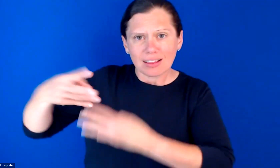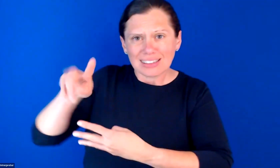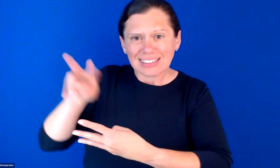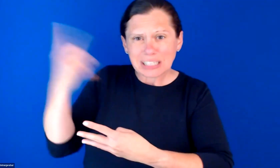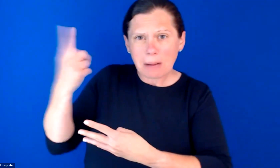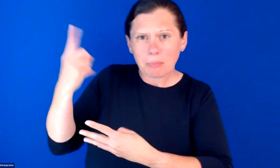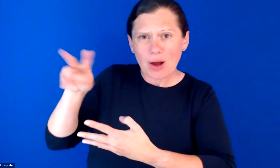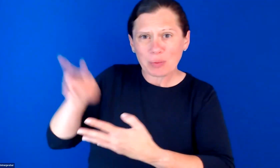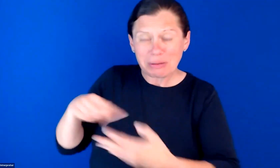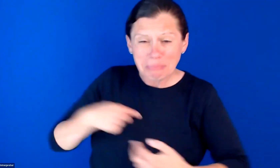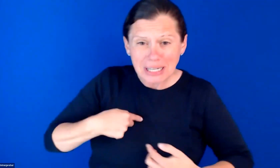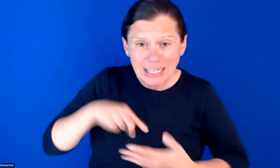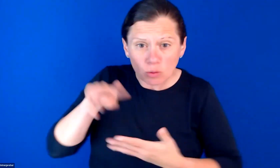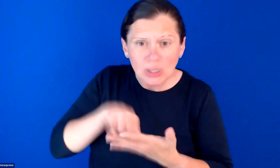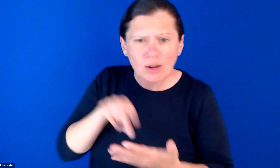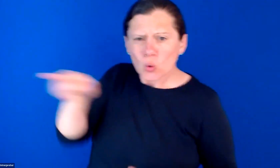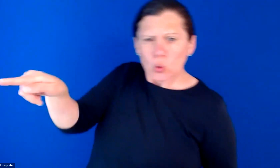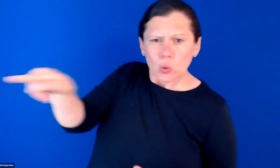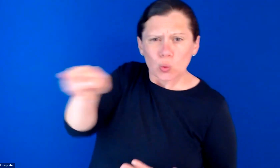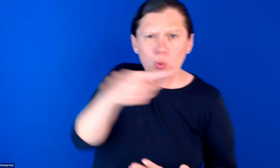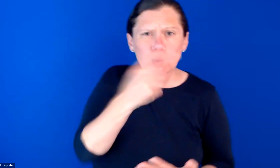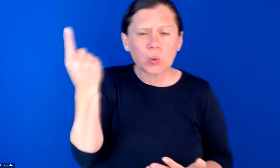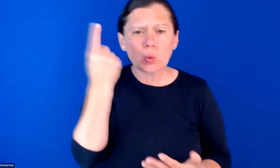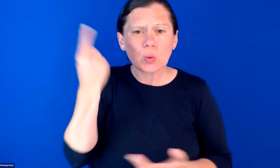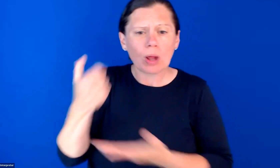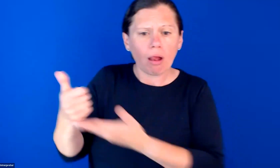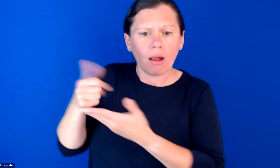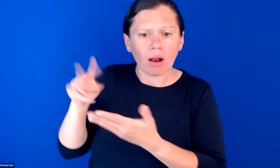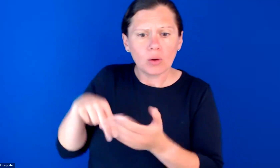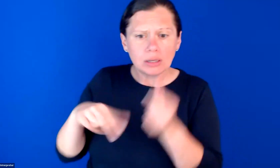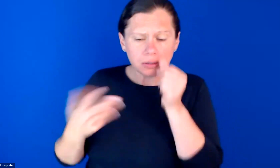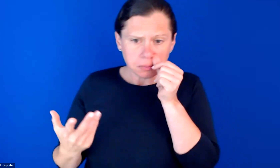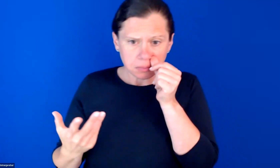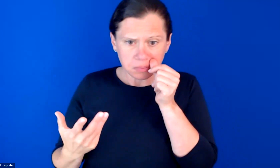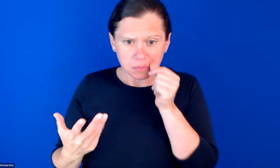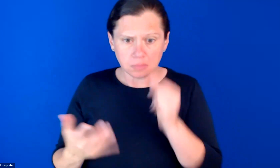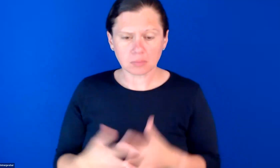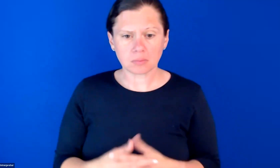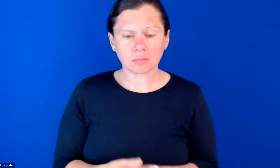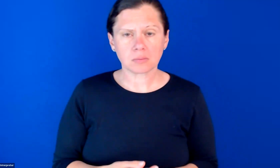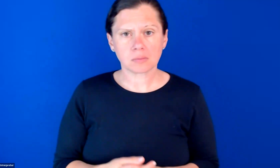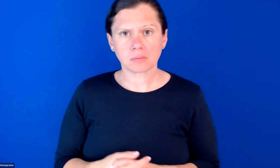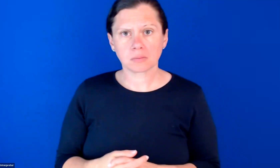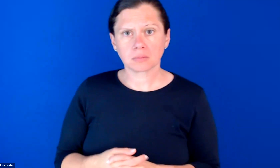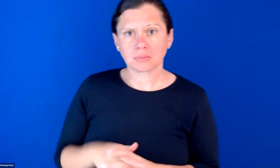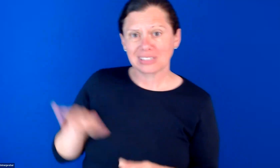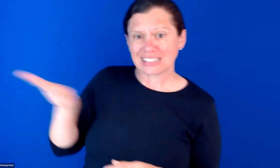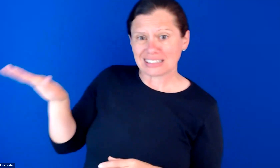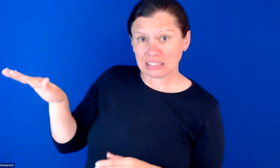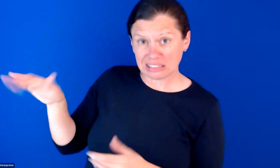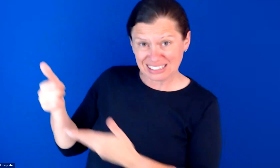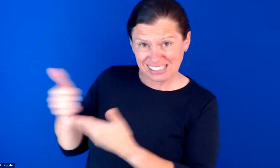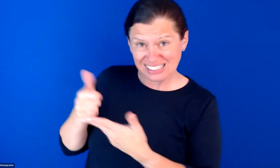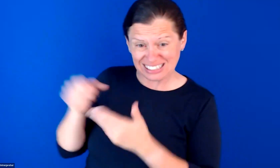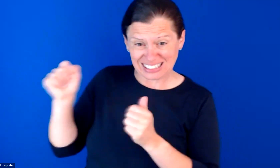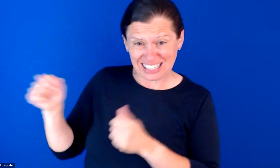I can read them if you need me to. Okay, yeah, that'd be helpful. Okay. We have one